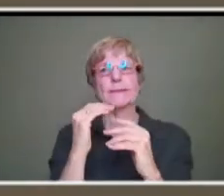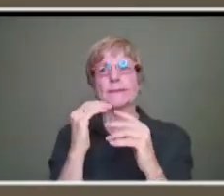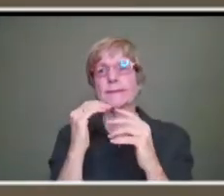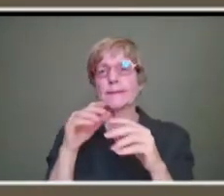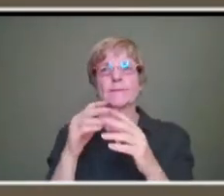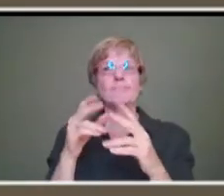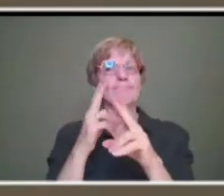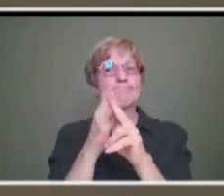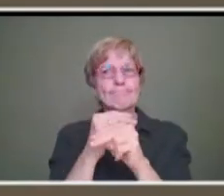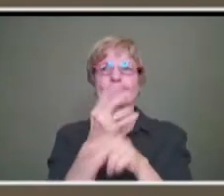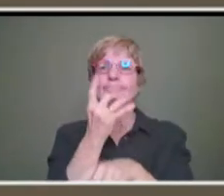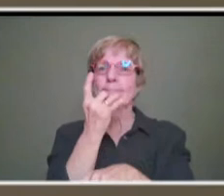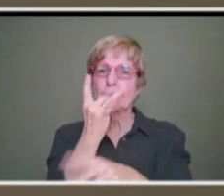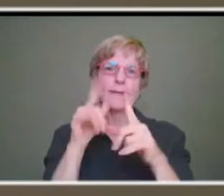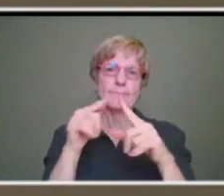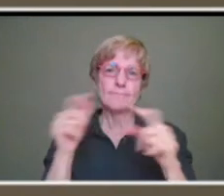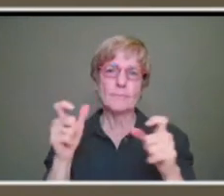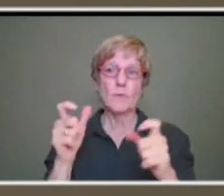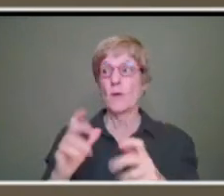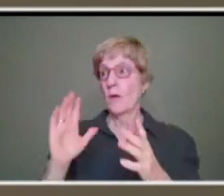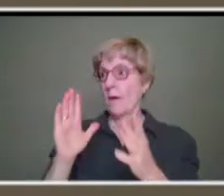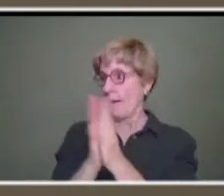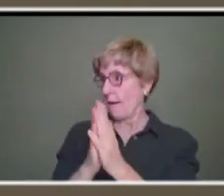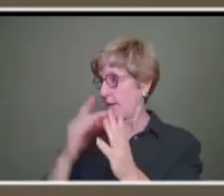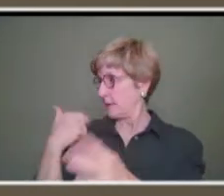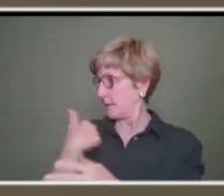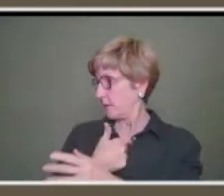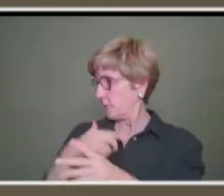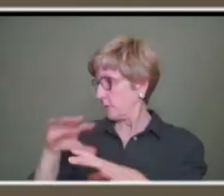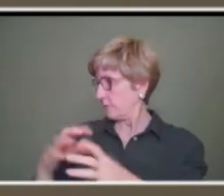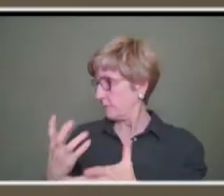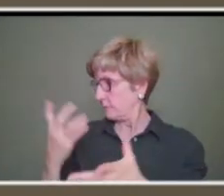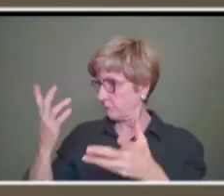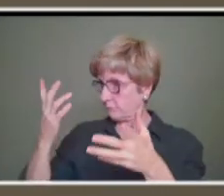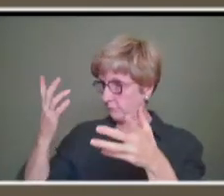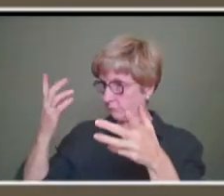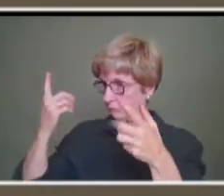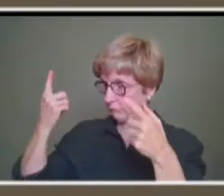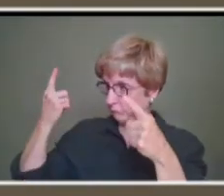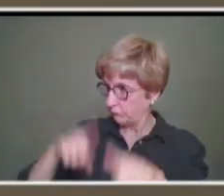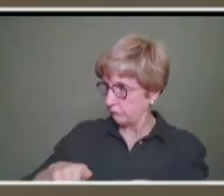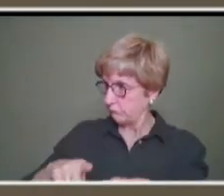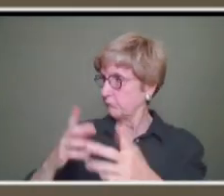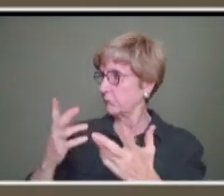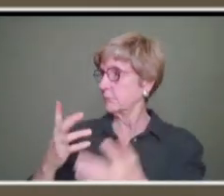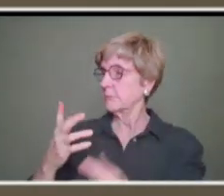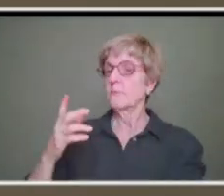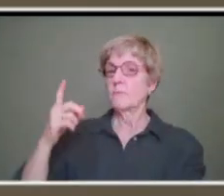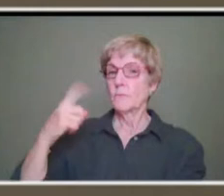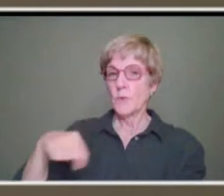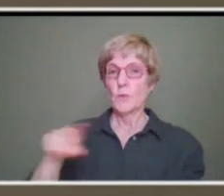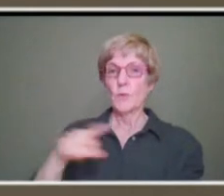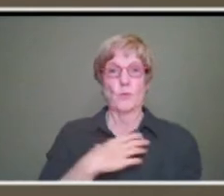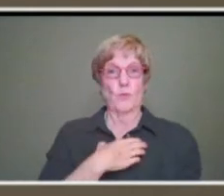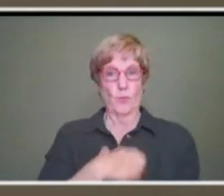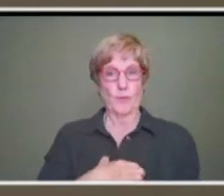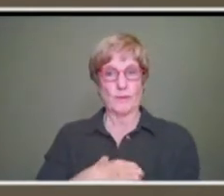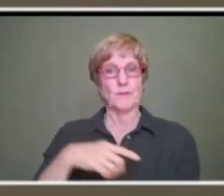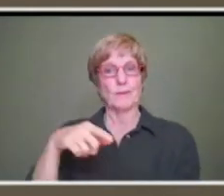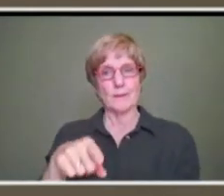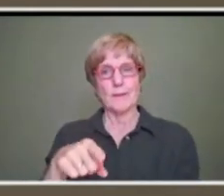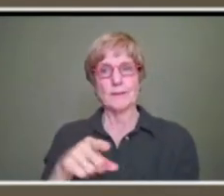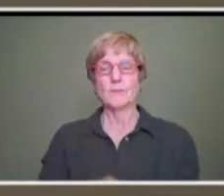ask that my colleagues come together for those of you who are wishing that this was a more